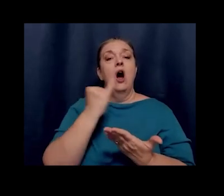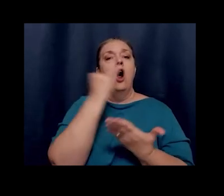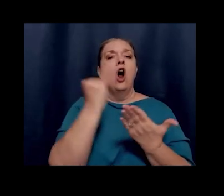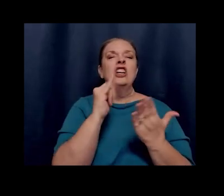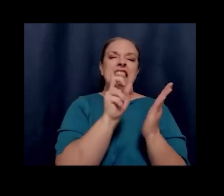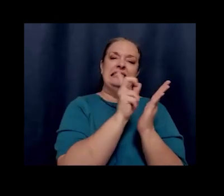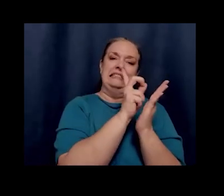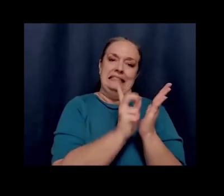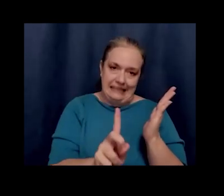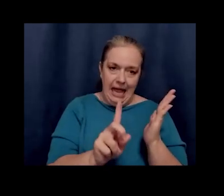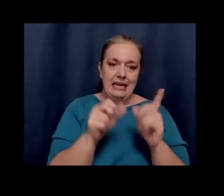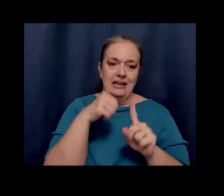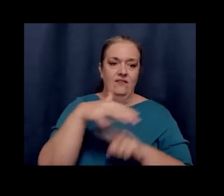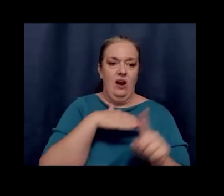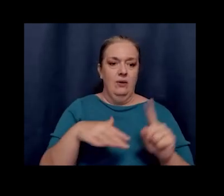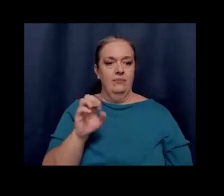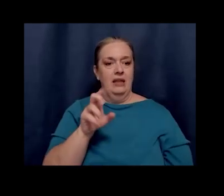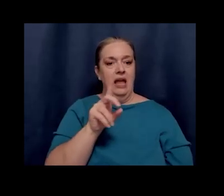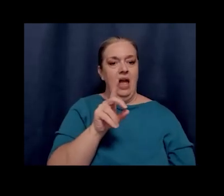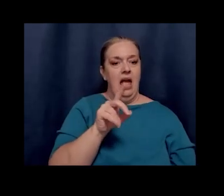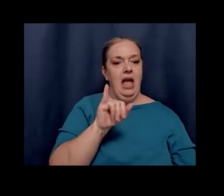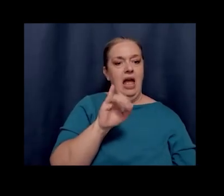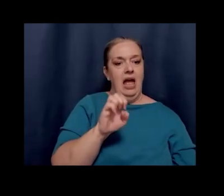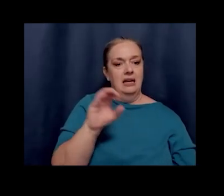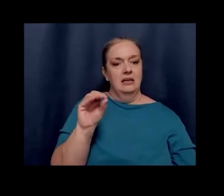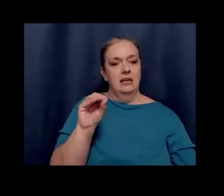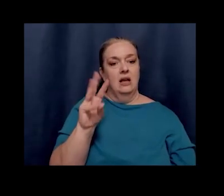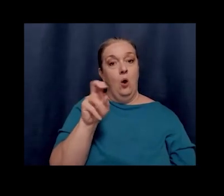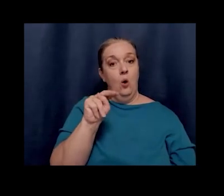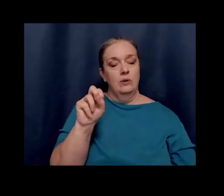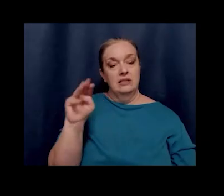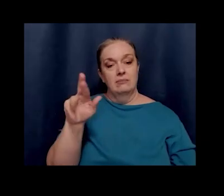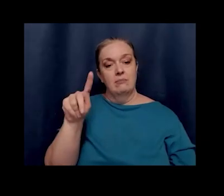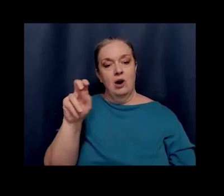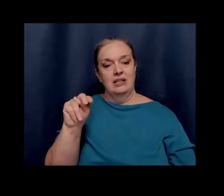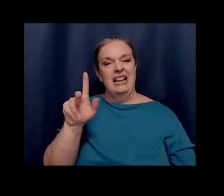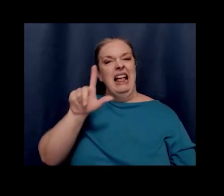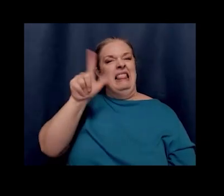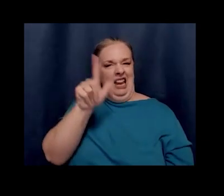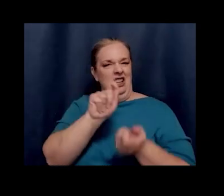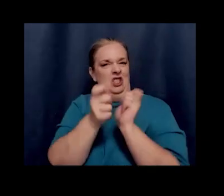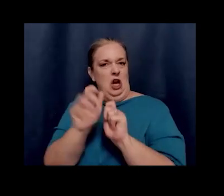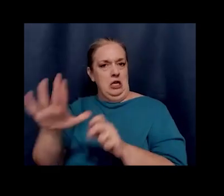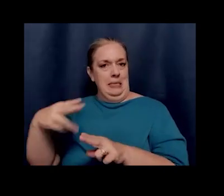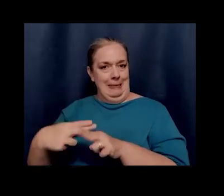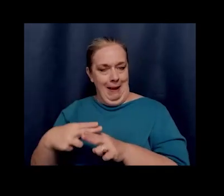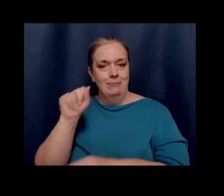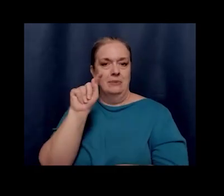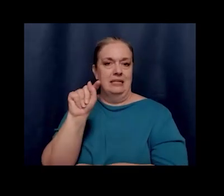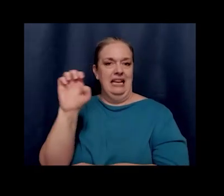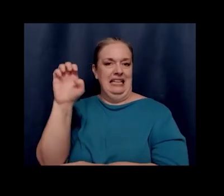environments. Eddie Owens Martin, who later named himself Saint Ohm after a transformative spiritual